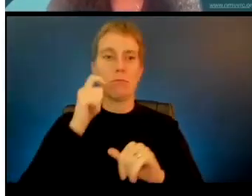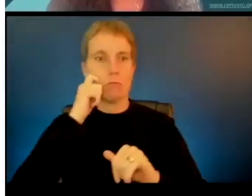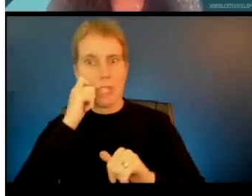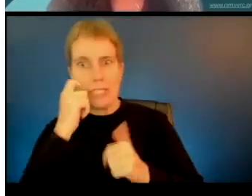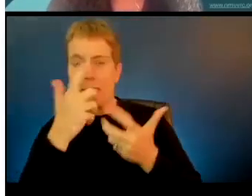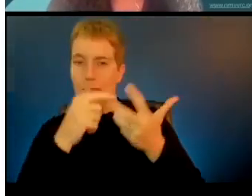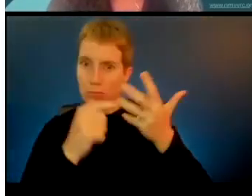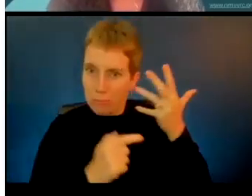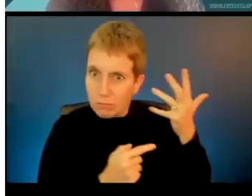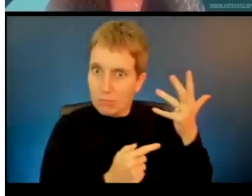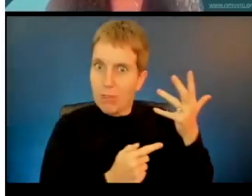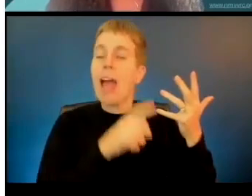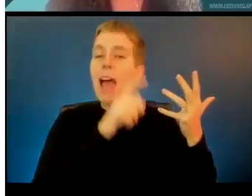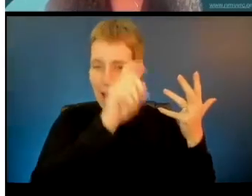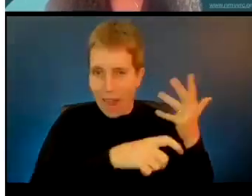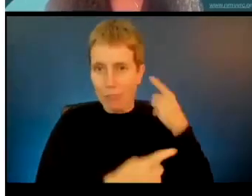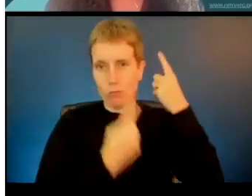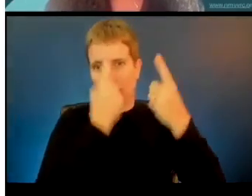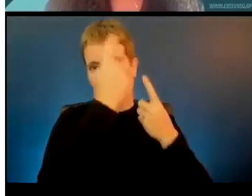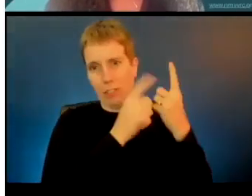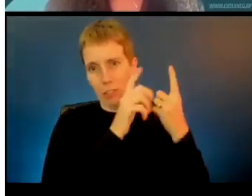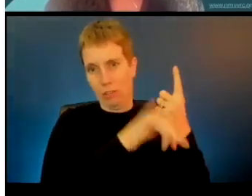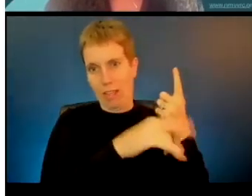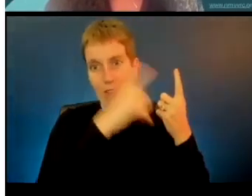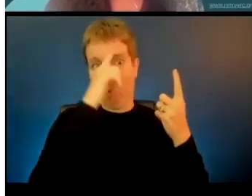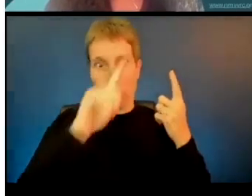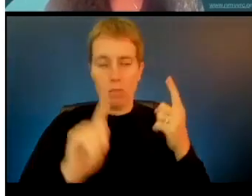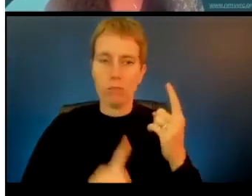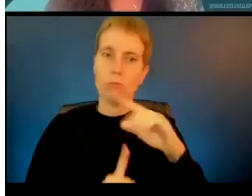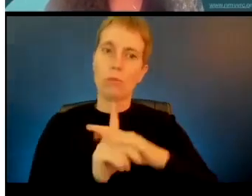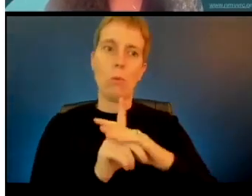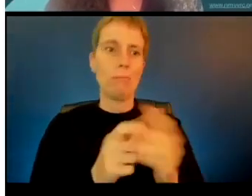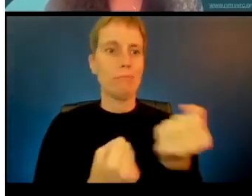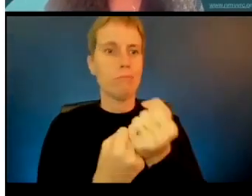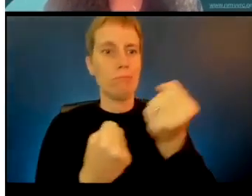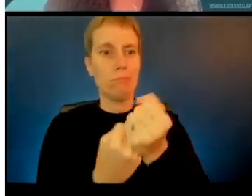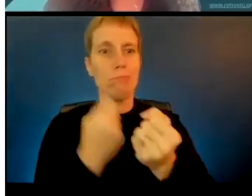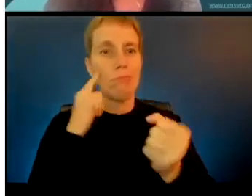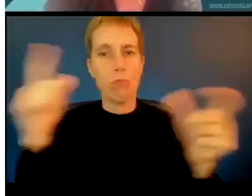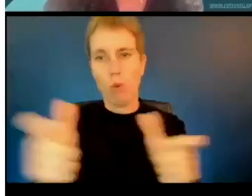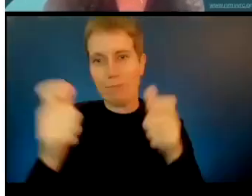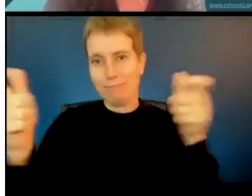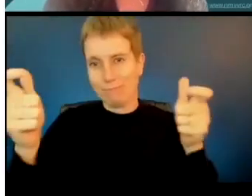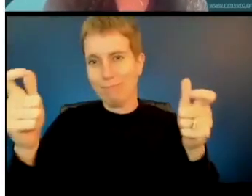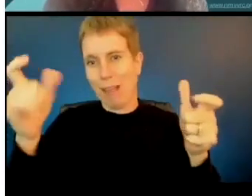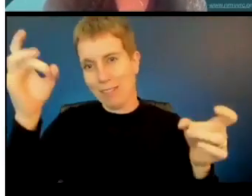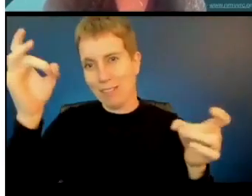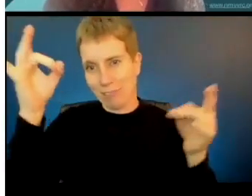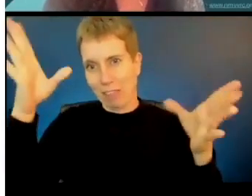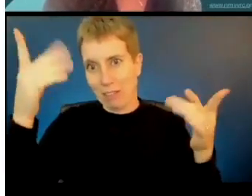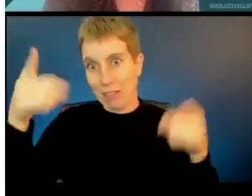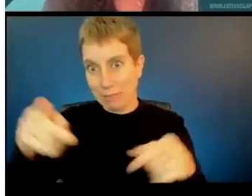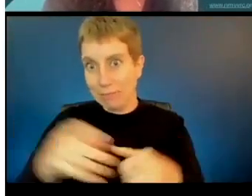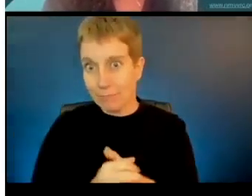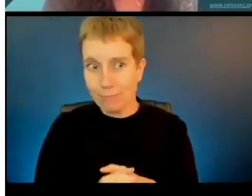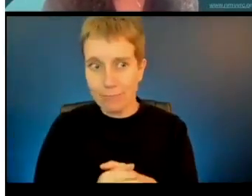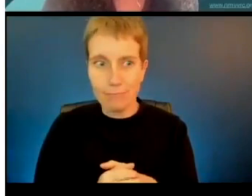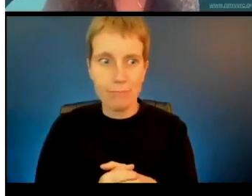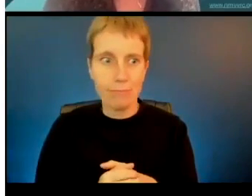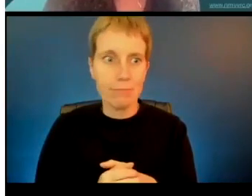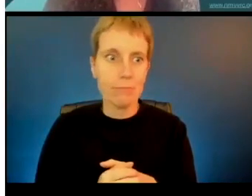Now, racial trauma or race-based traumatic stress, we also can call